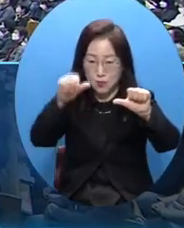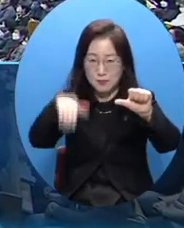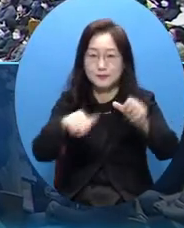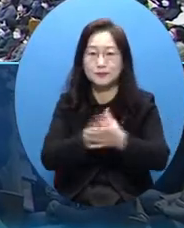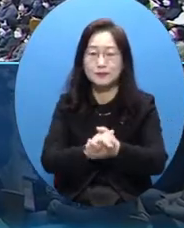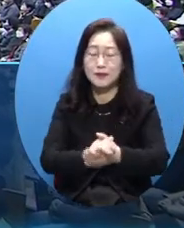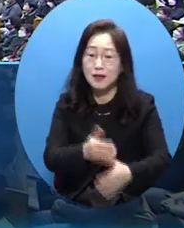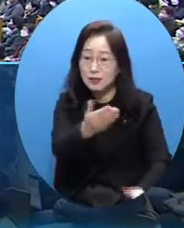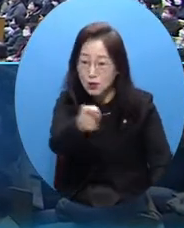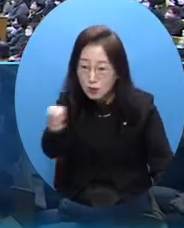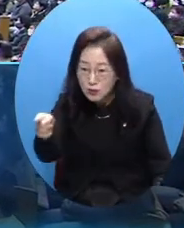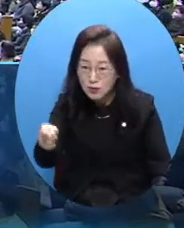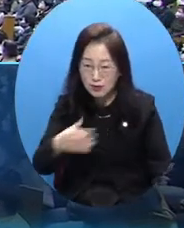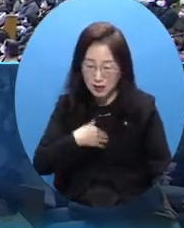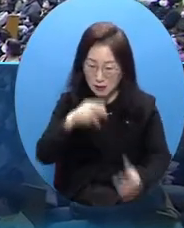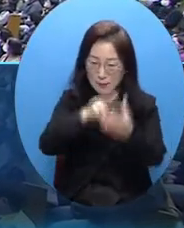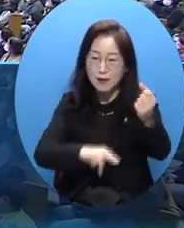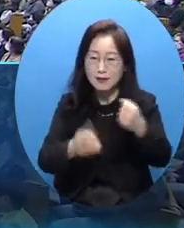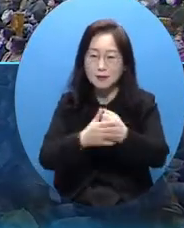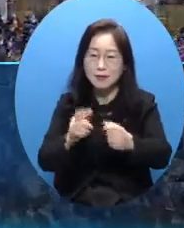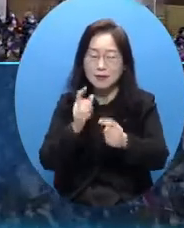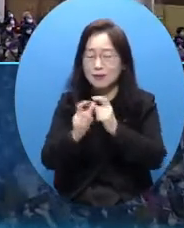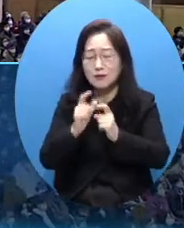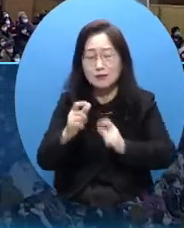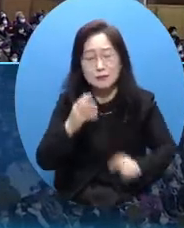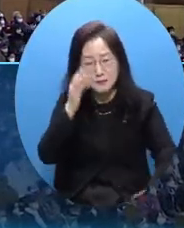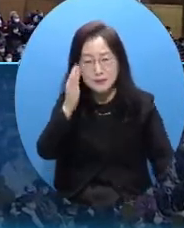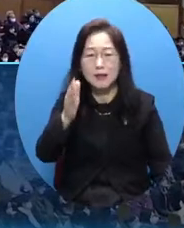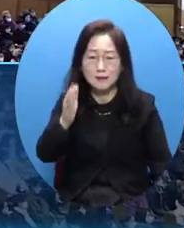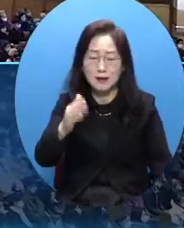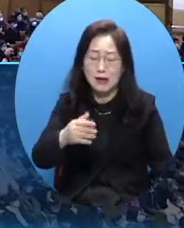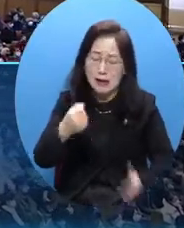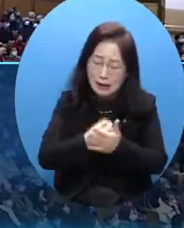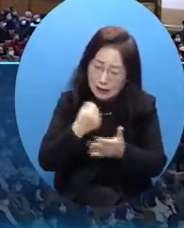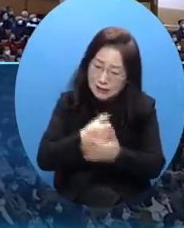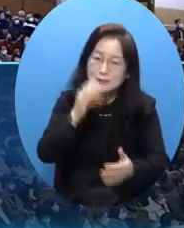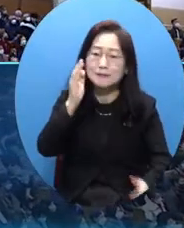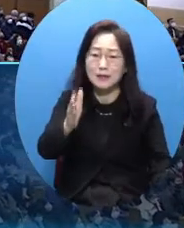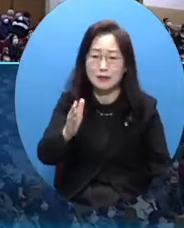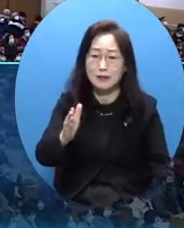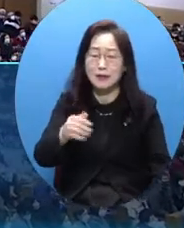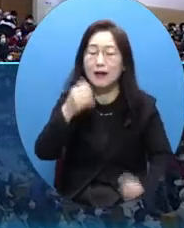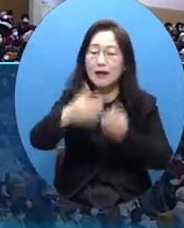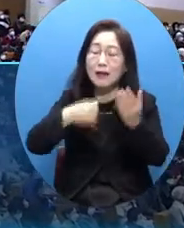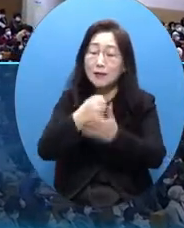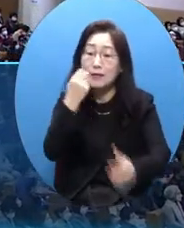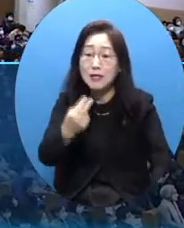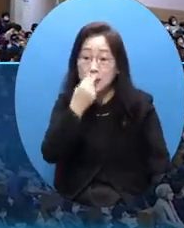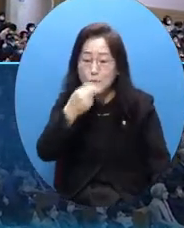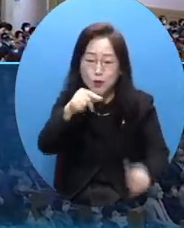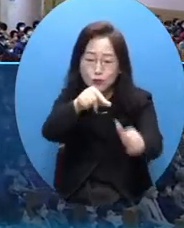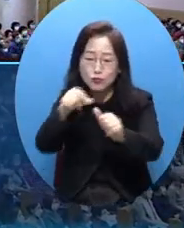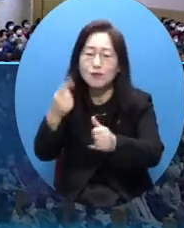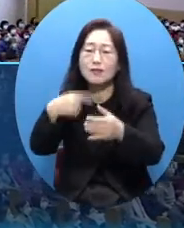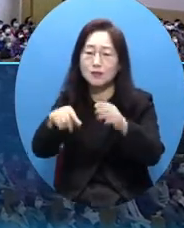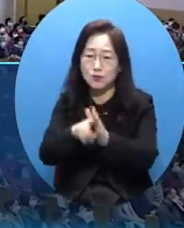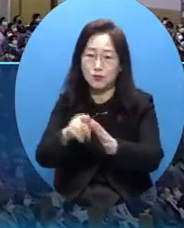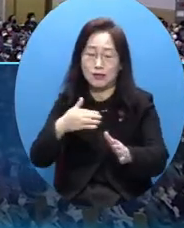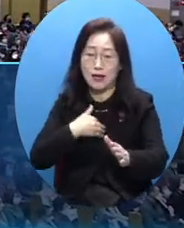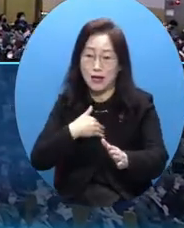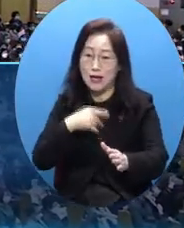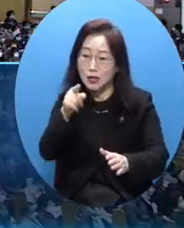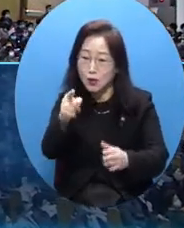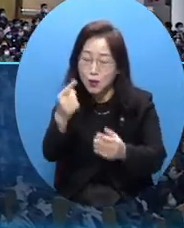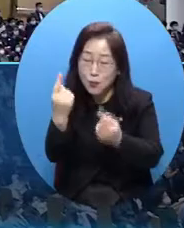85 and Aces and now you do not be distressed about a distress and do not be angry with yourselves and selling me here because